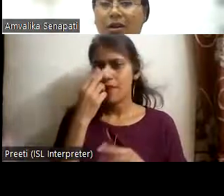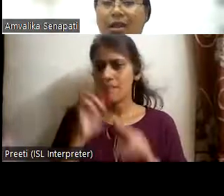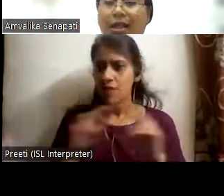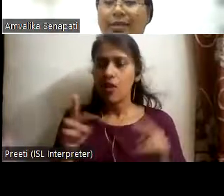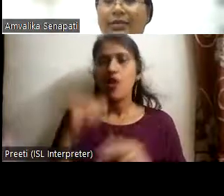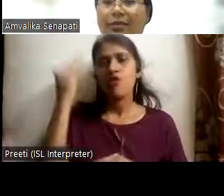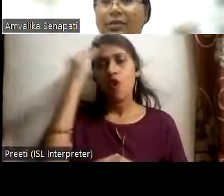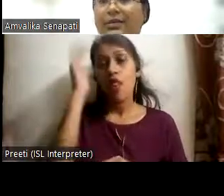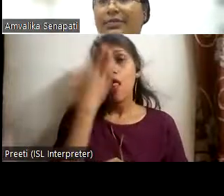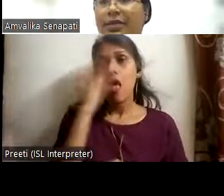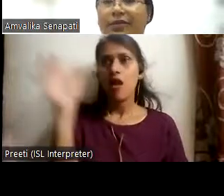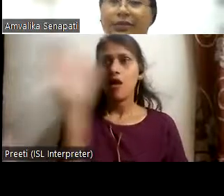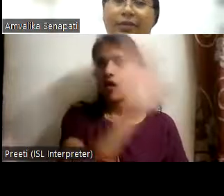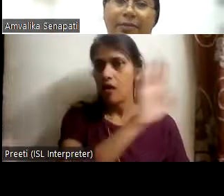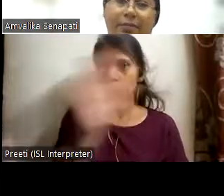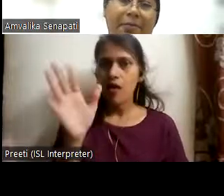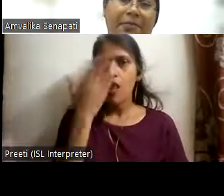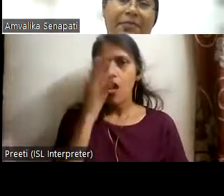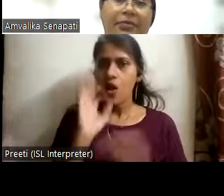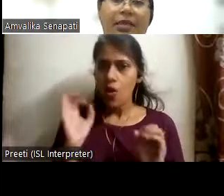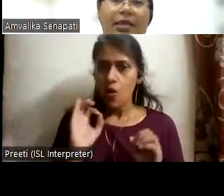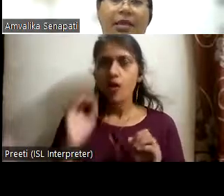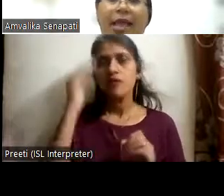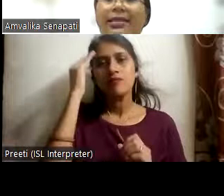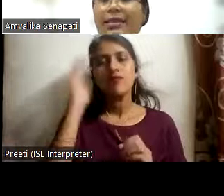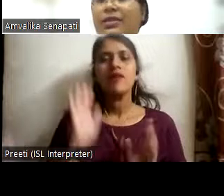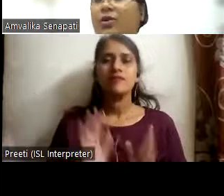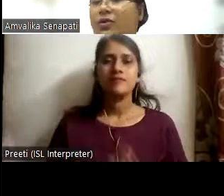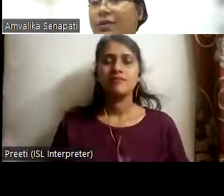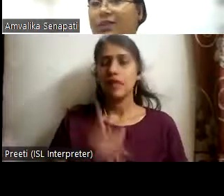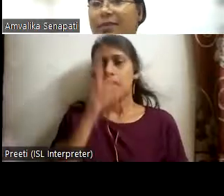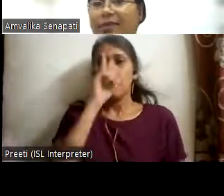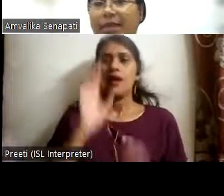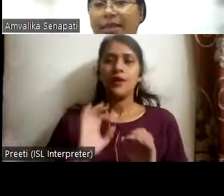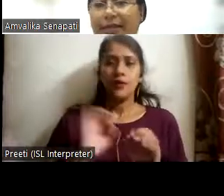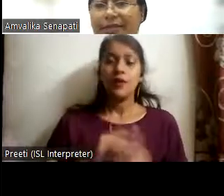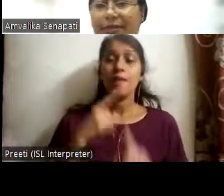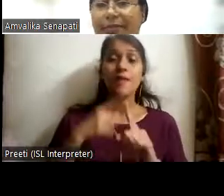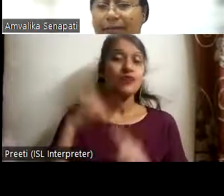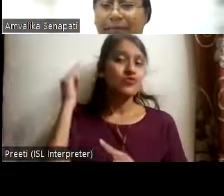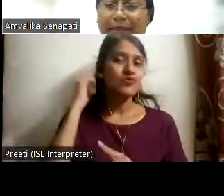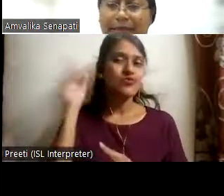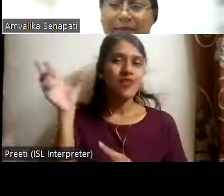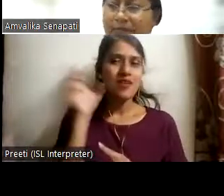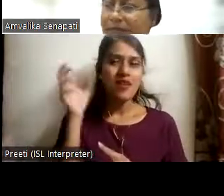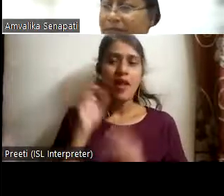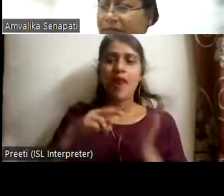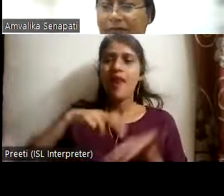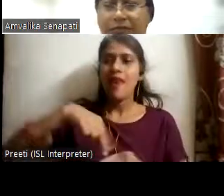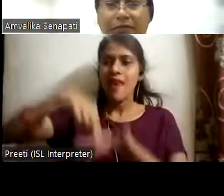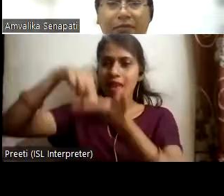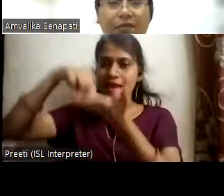door and that there's something in front of them. And they need audio announcements in lifts and public places.